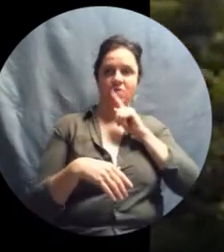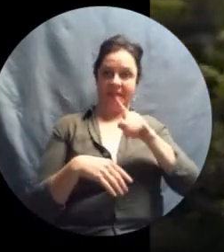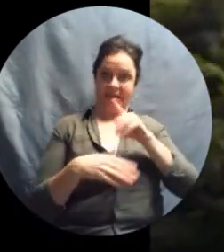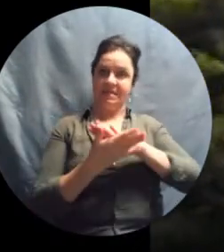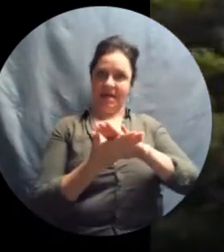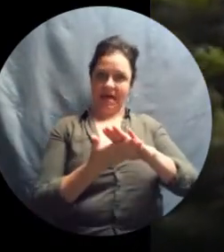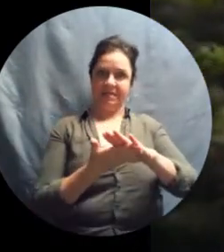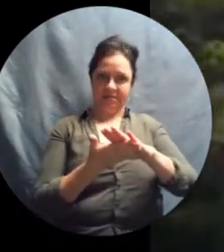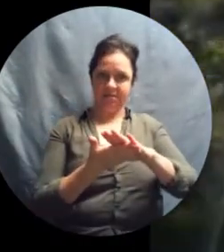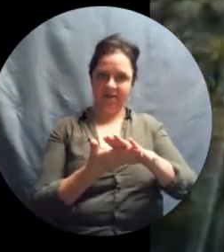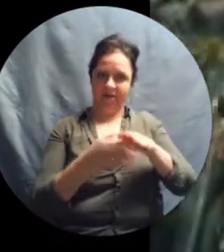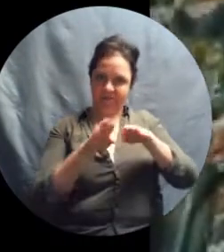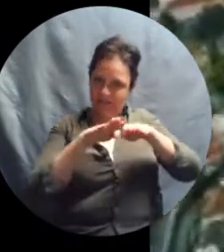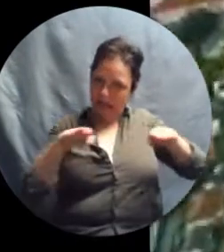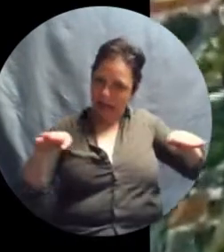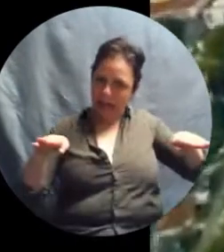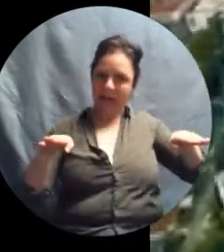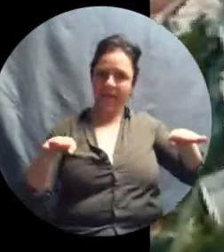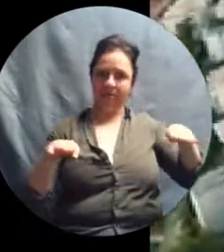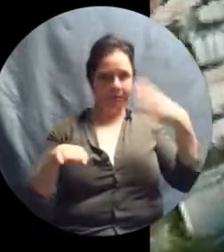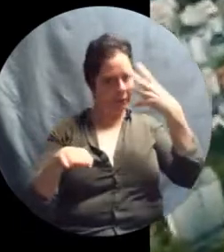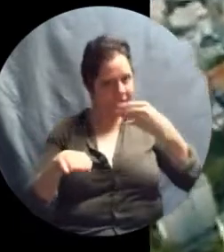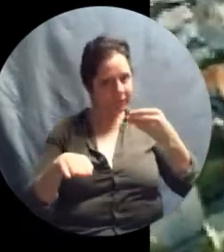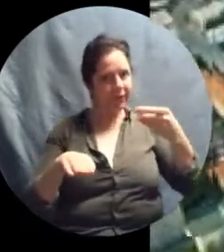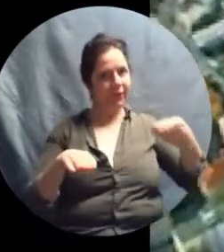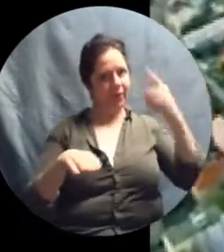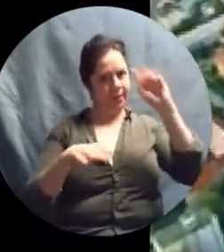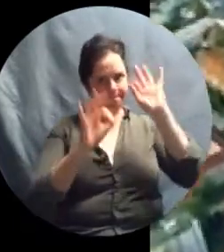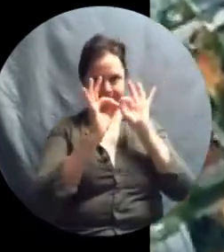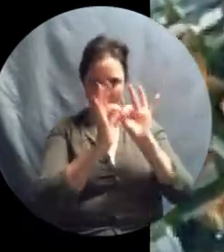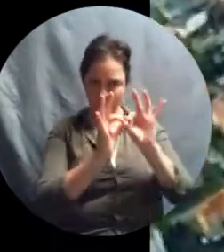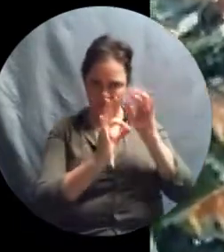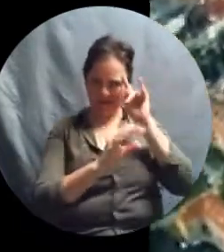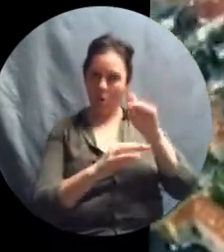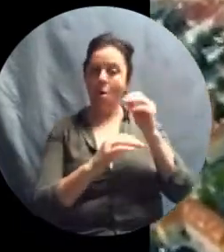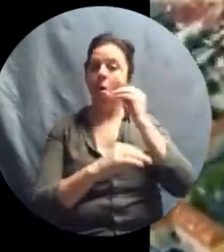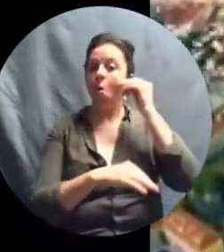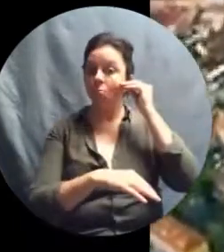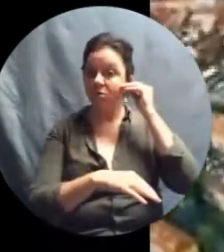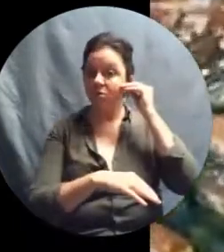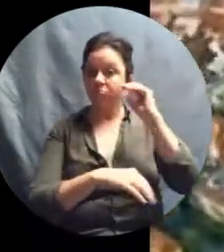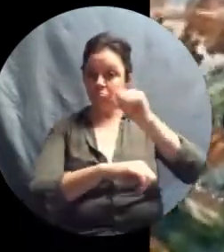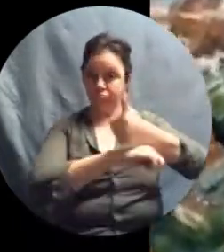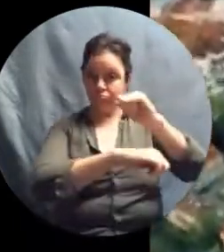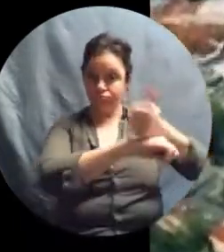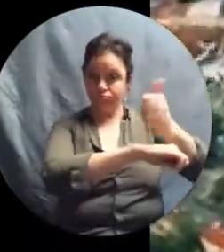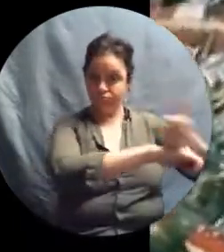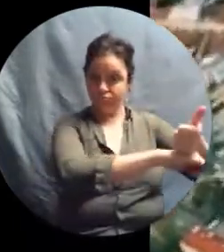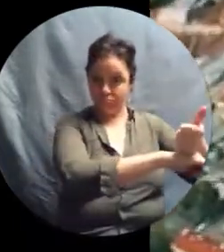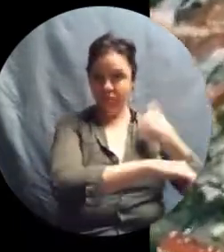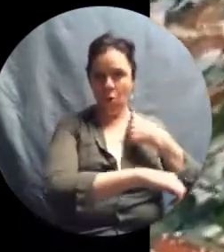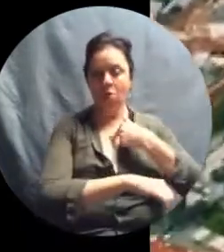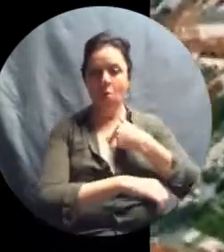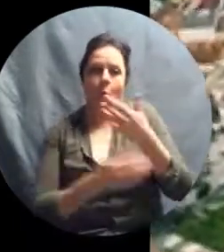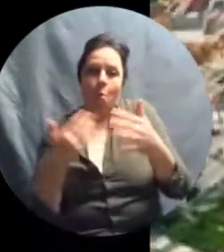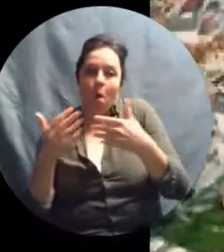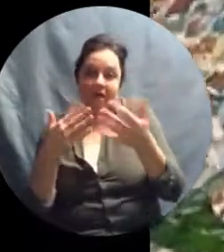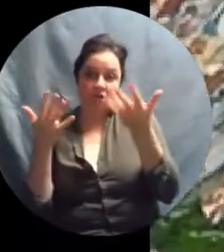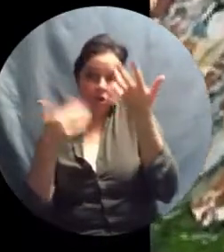area, this would make a great area for a bunch of homes. And so we go in there and we clear out the few trees that maybe are